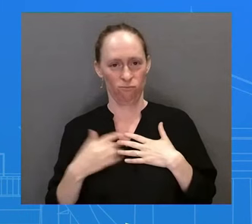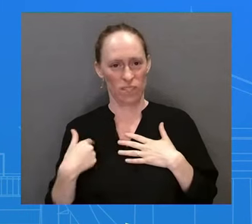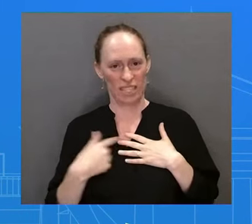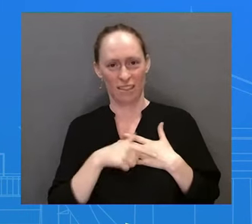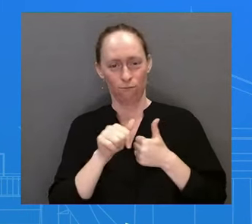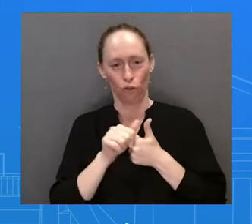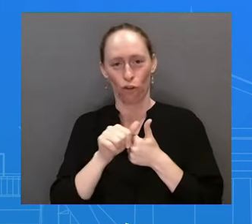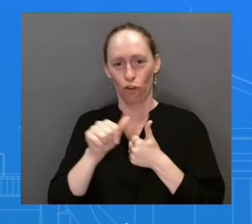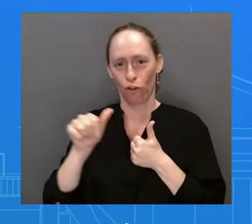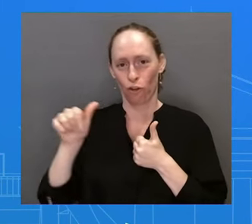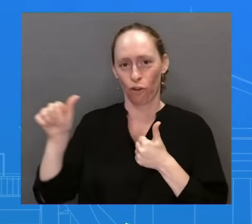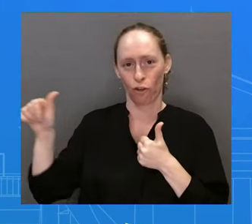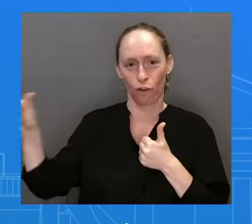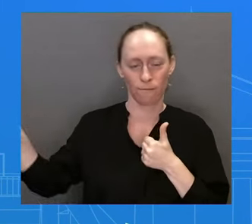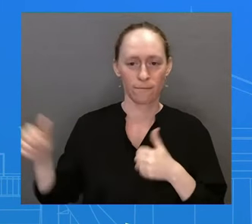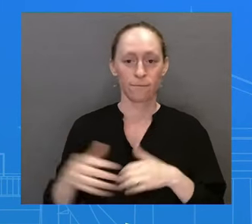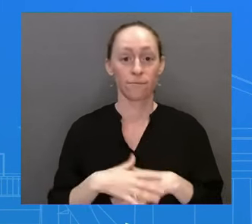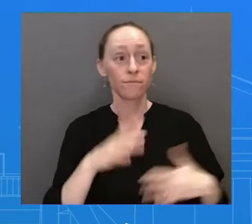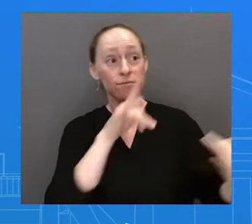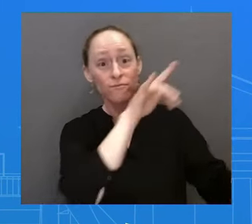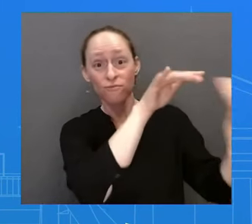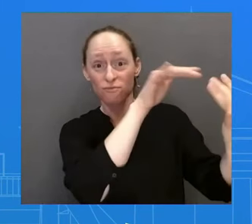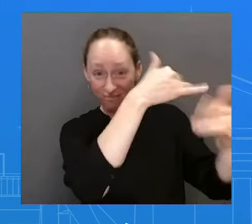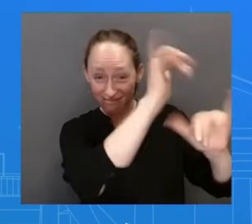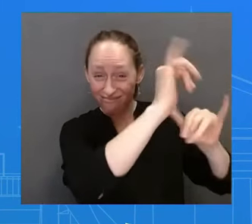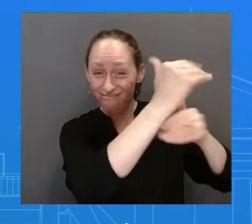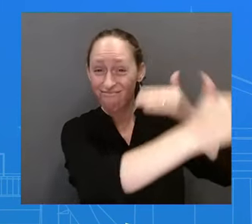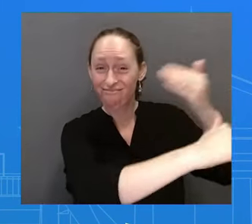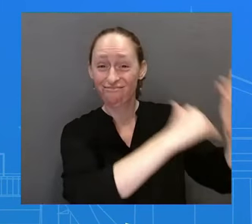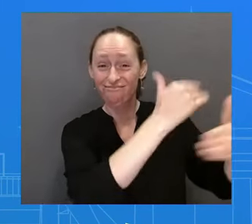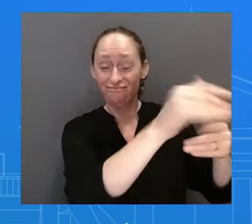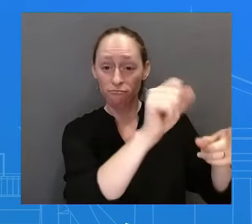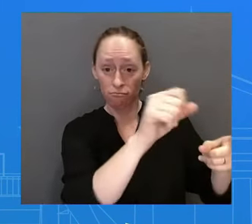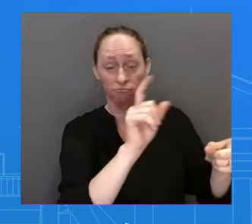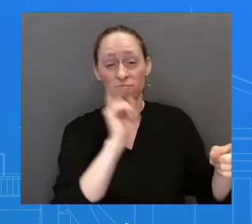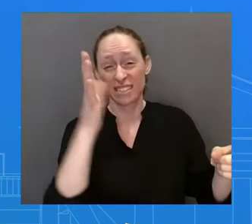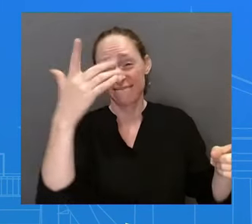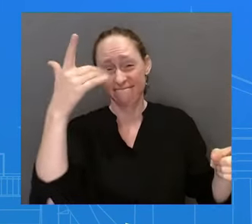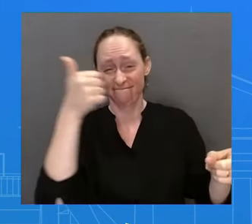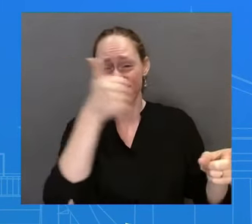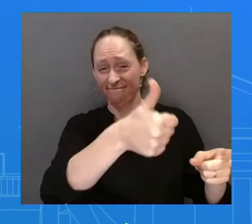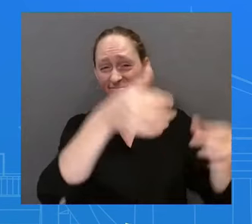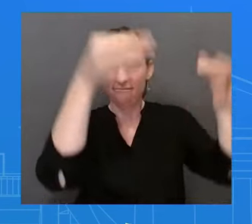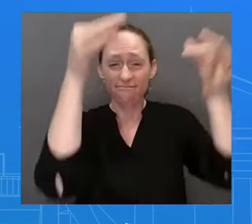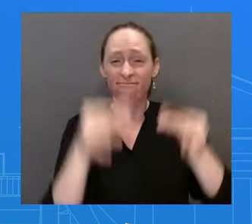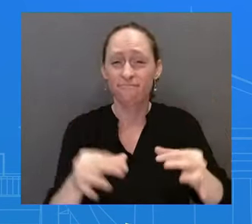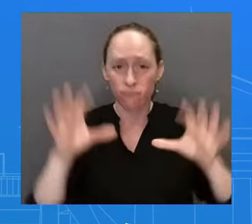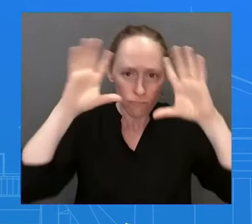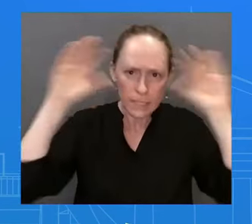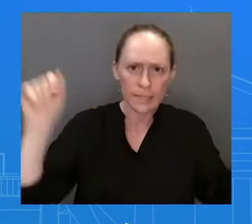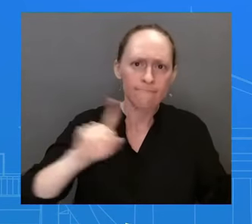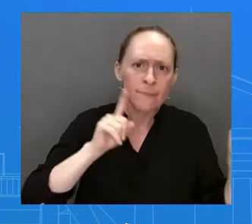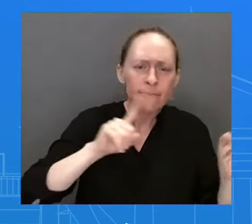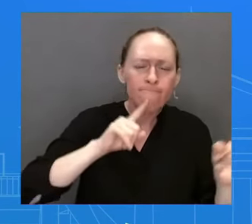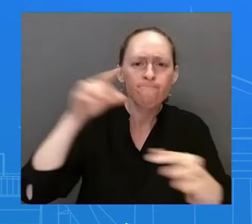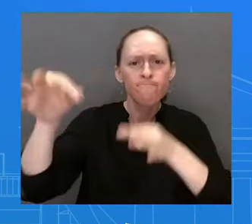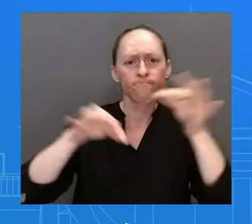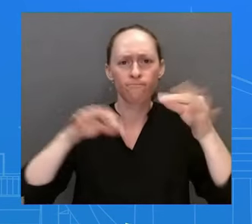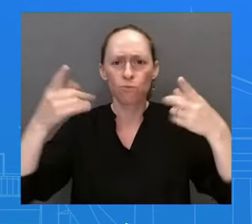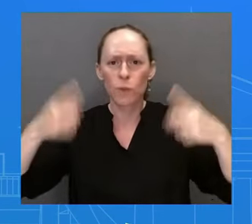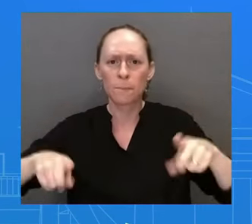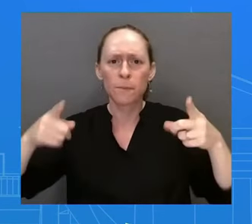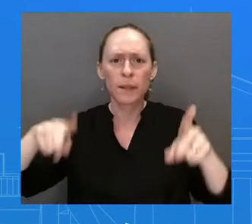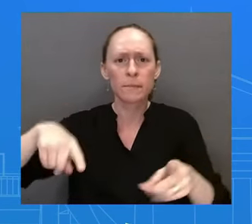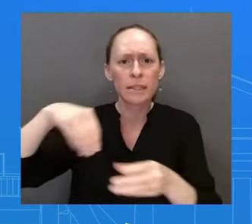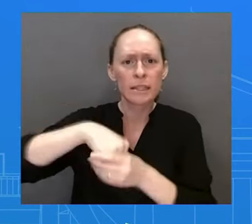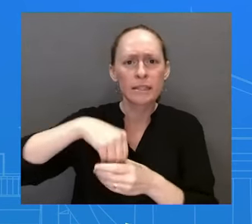that. But it's up to President Zelensky to characterize it, not us. And it's certainly going to be up to the Ukrainian armed forces to speak to the give and